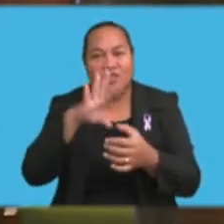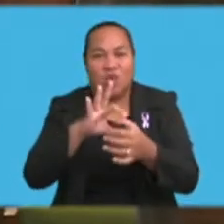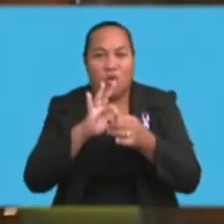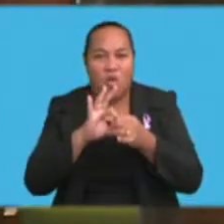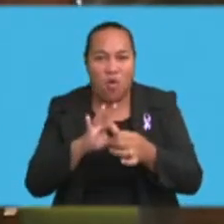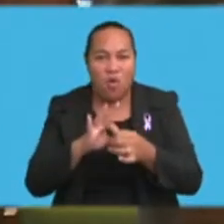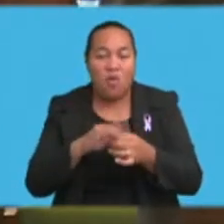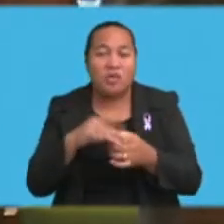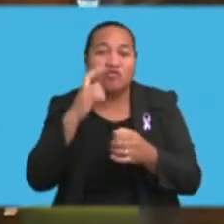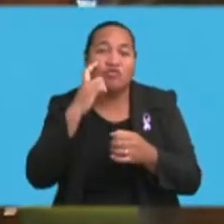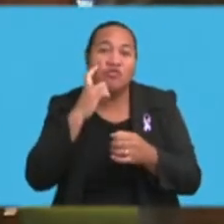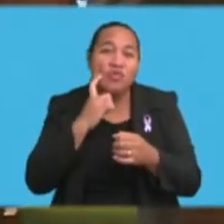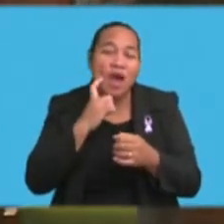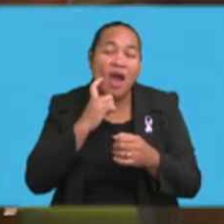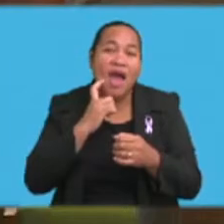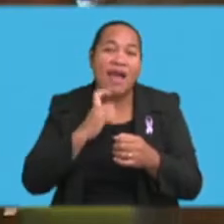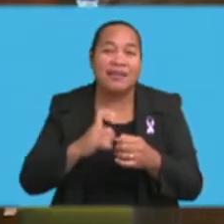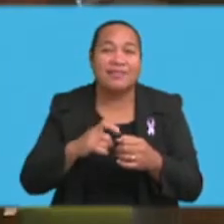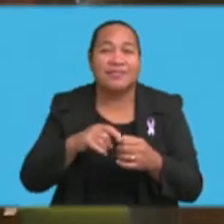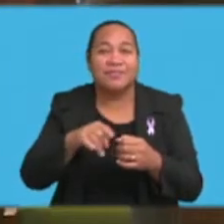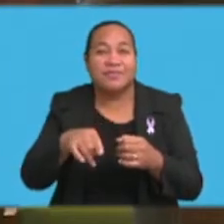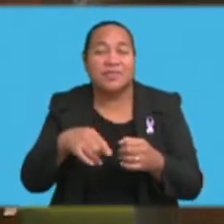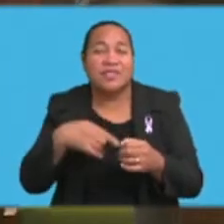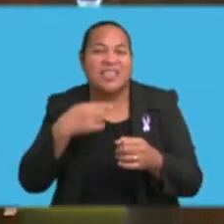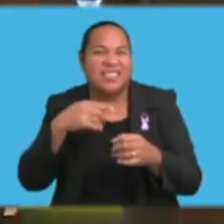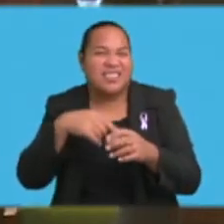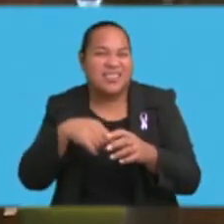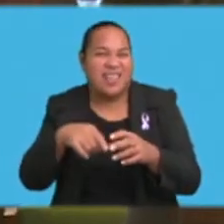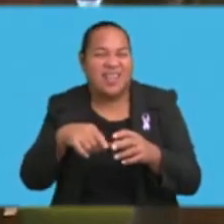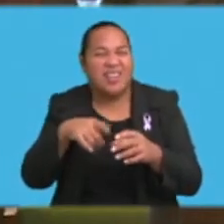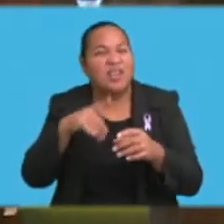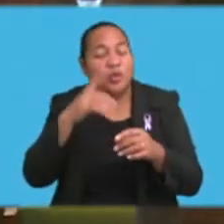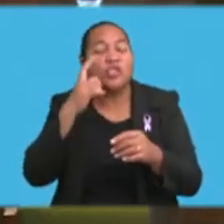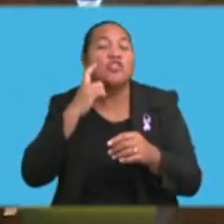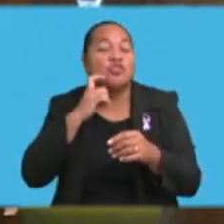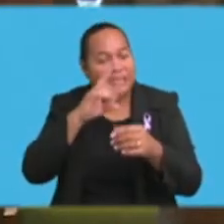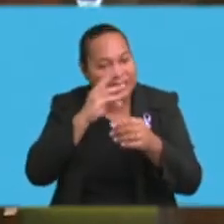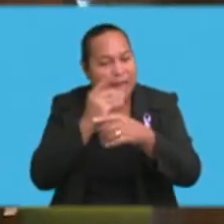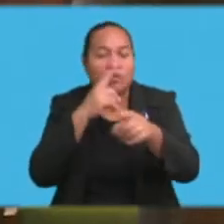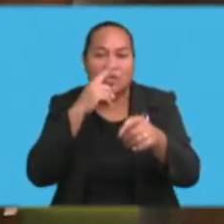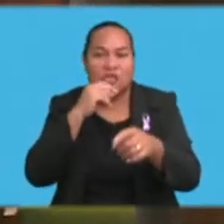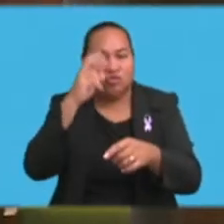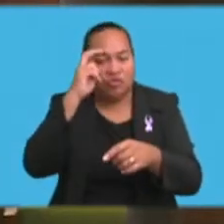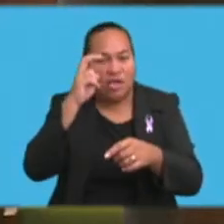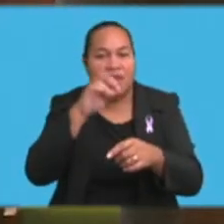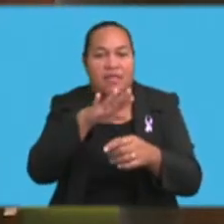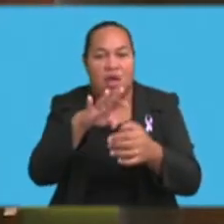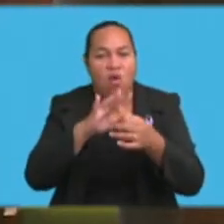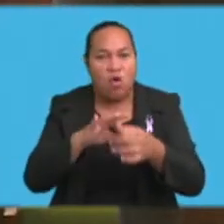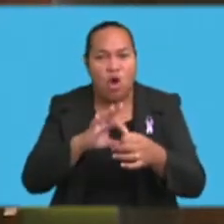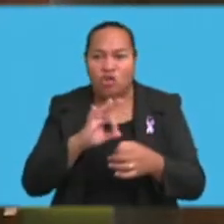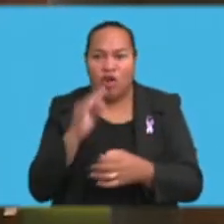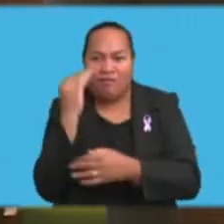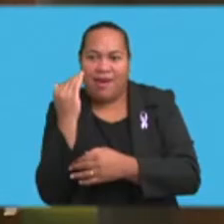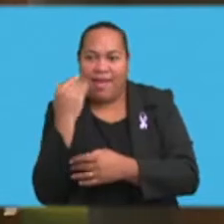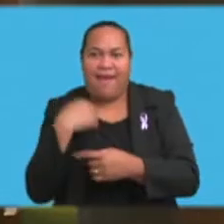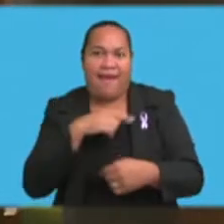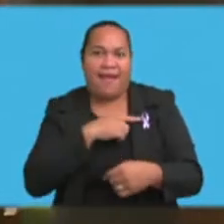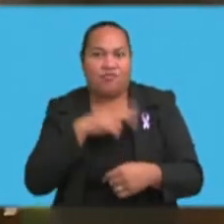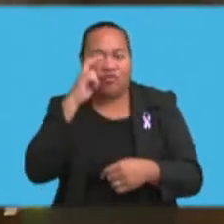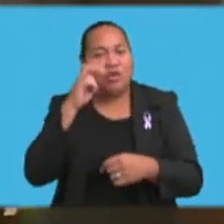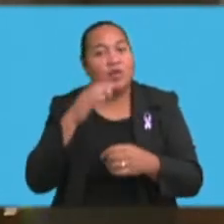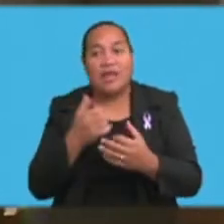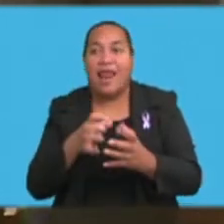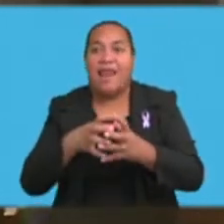to build a pool of trainers that are out there in industry who can do training on their own, so that we don't rely on our own stuff, but we have a